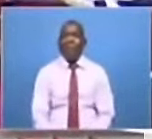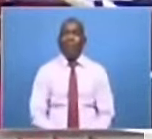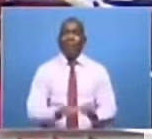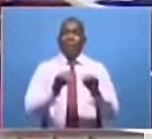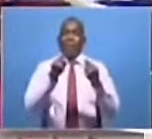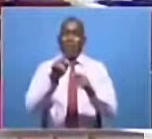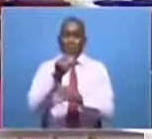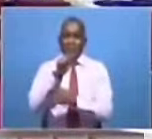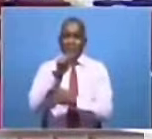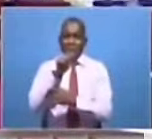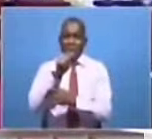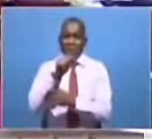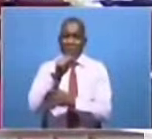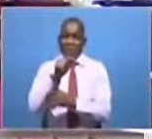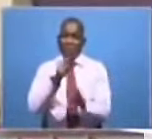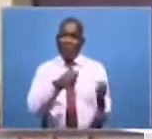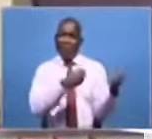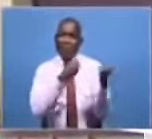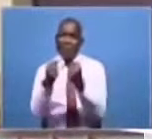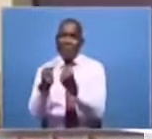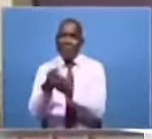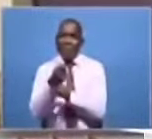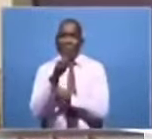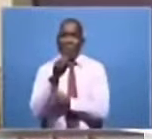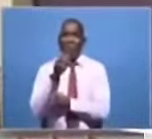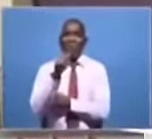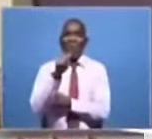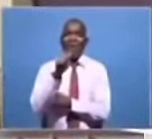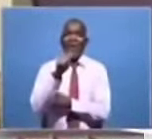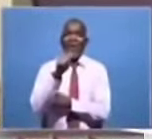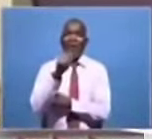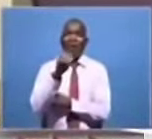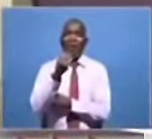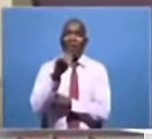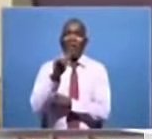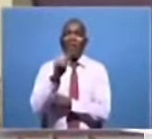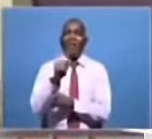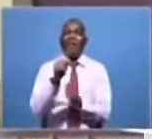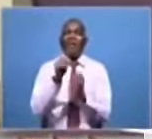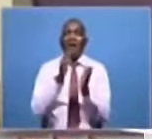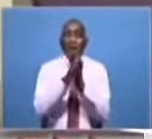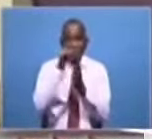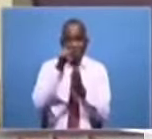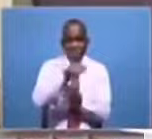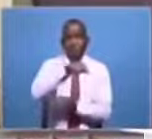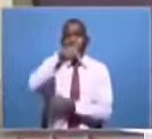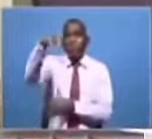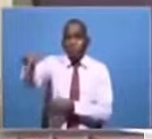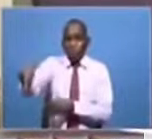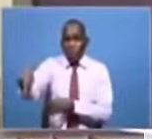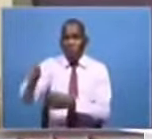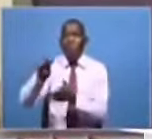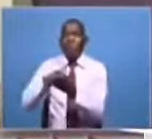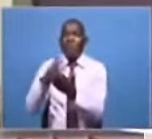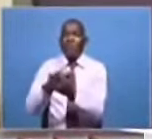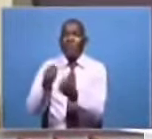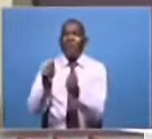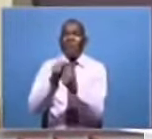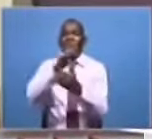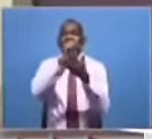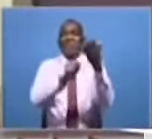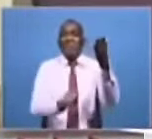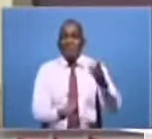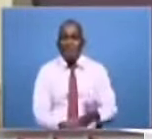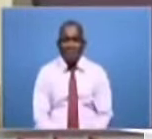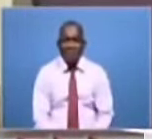The attorney, power of attorney, was simply for him to go into the witness box in relation to his witness statement.